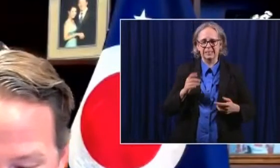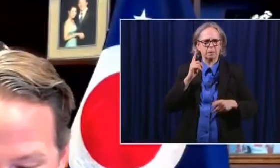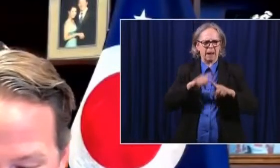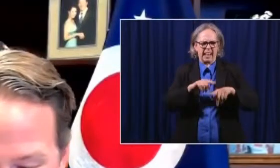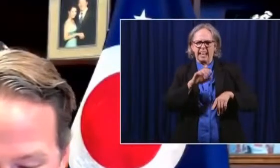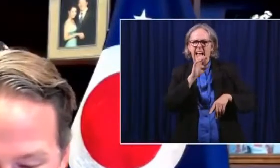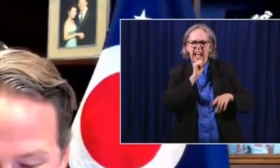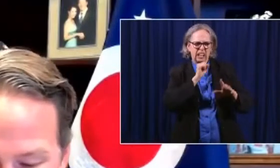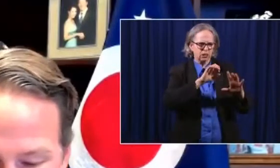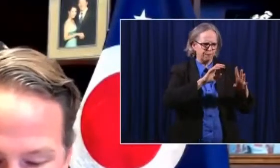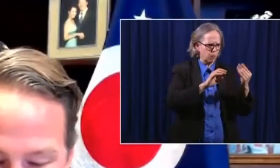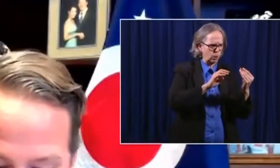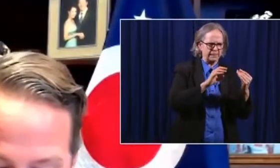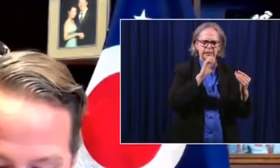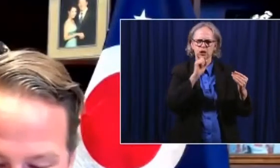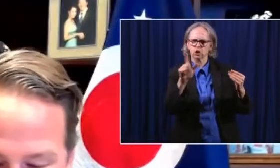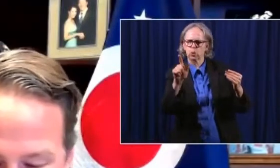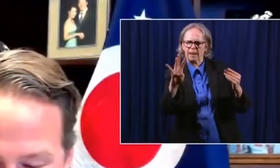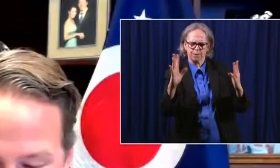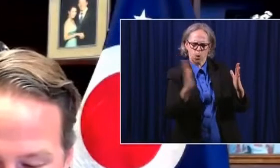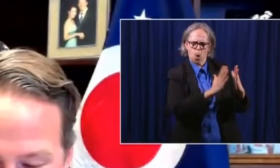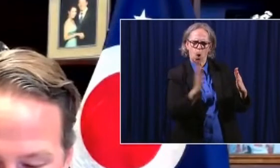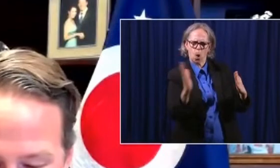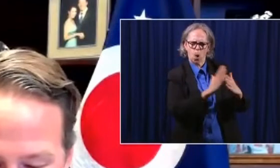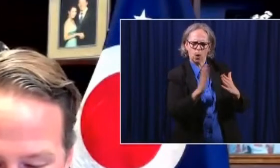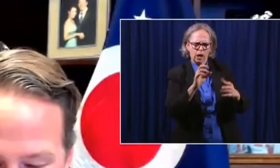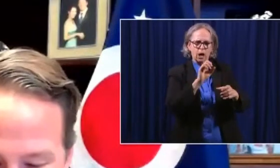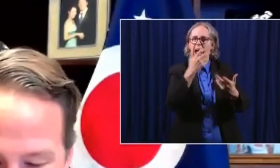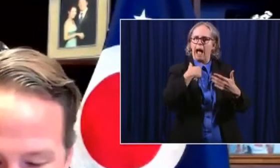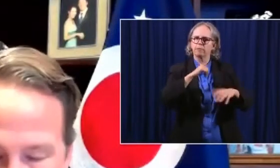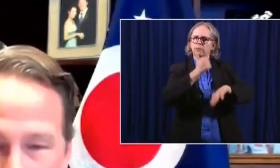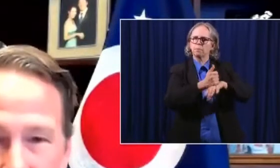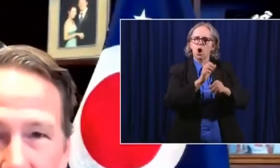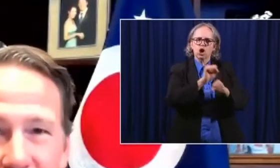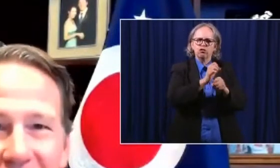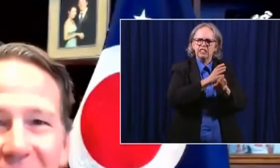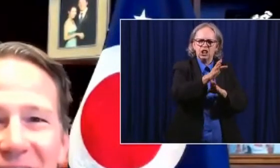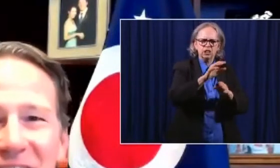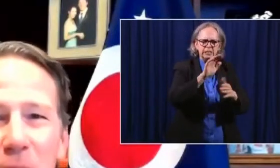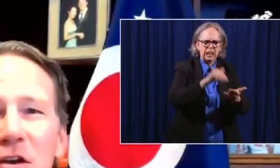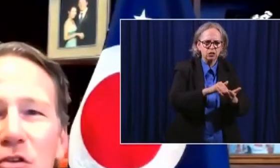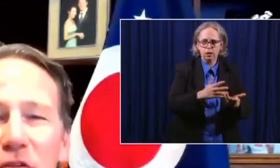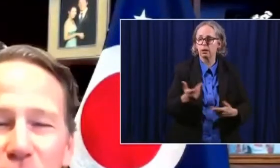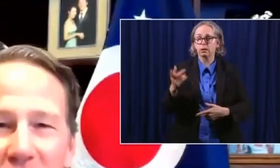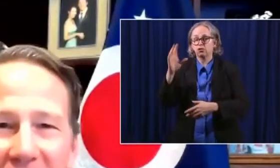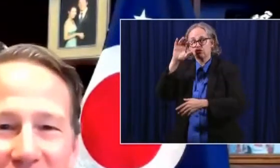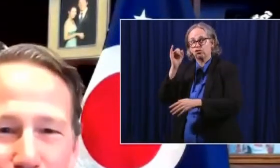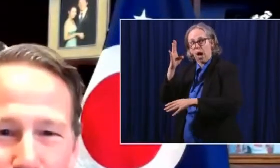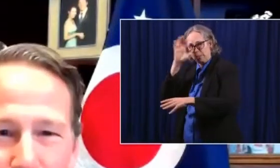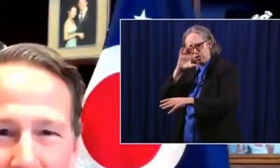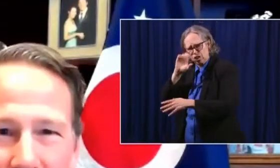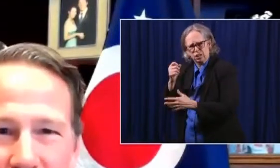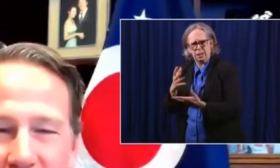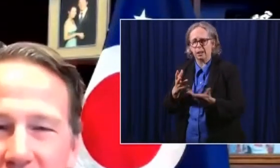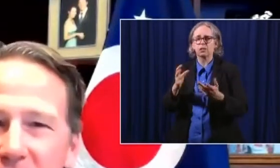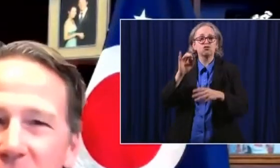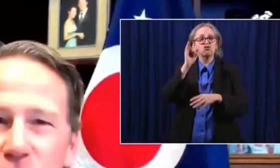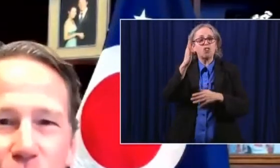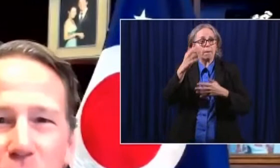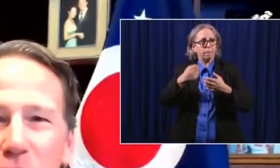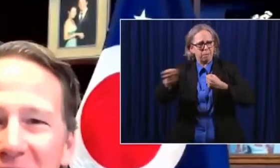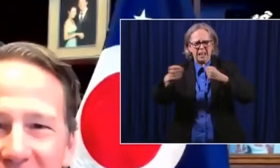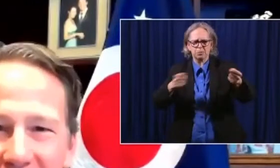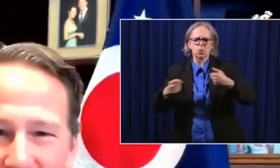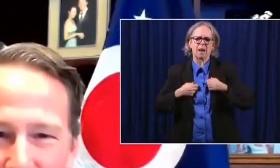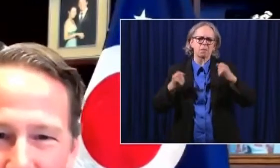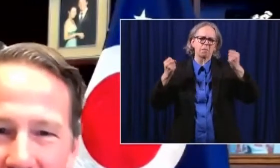14 and 24, career services, career guidance, job search, job placements. These come under a variety of programs. And